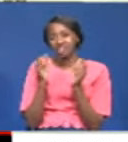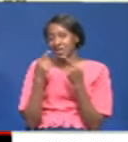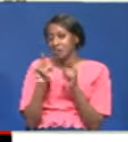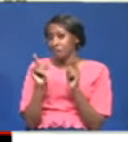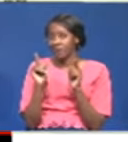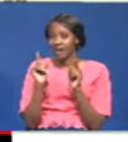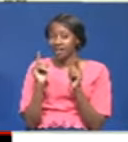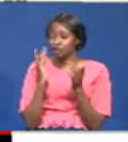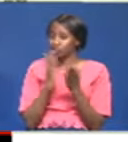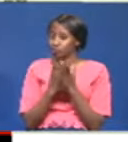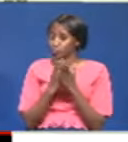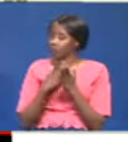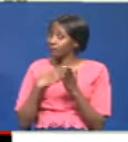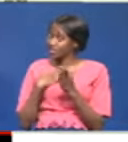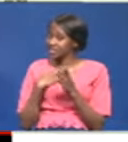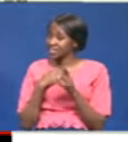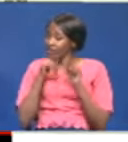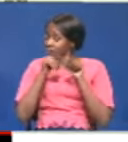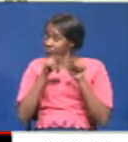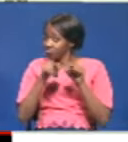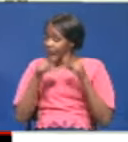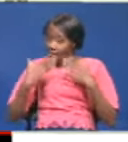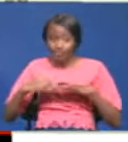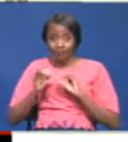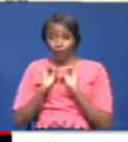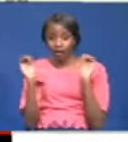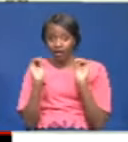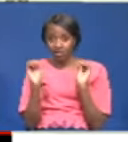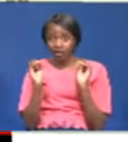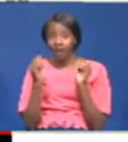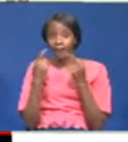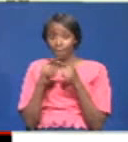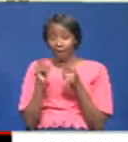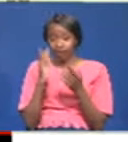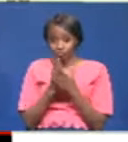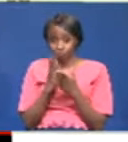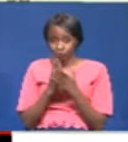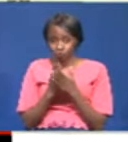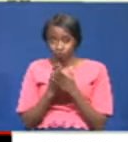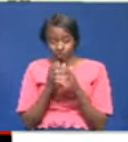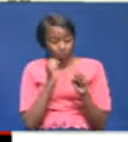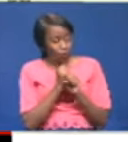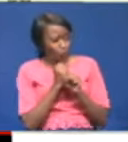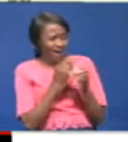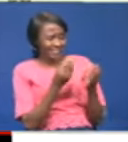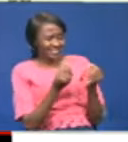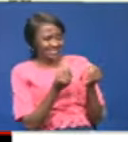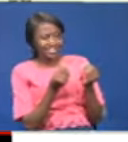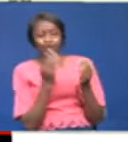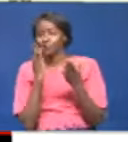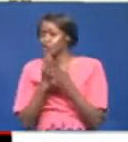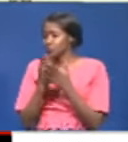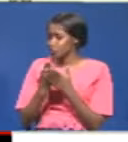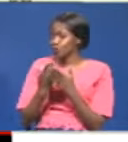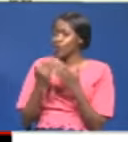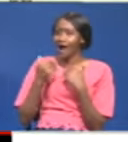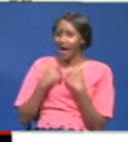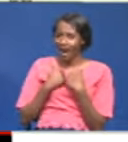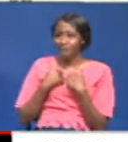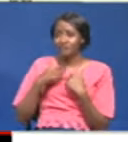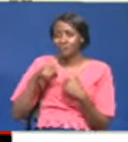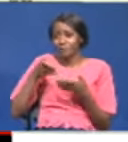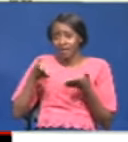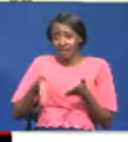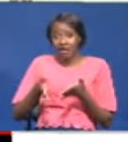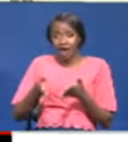them. So actually, it's a good thing, what we have seen actually ourselves. Makes your work easy as a Absolutely, actually, absolutely. And actually, for me, our country has grown.